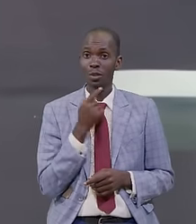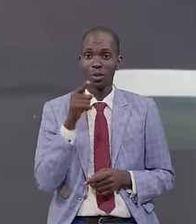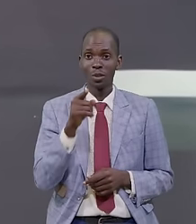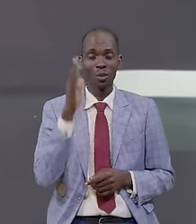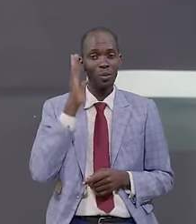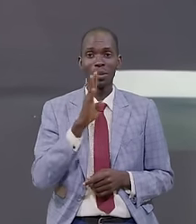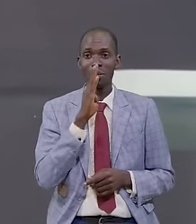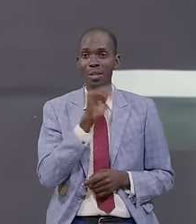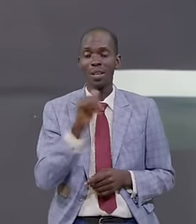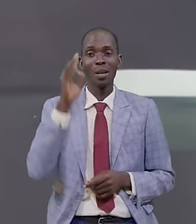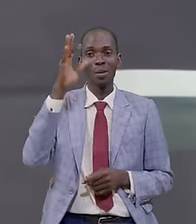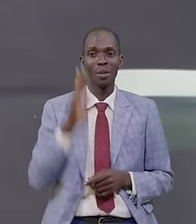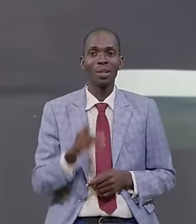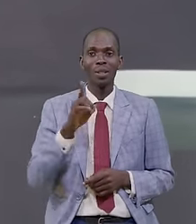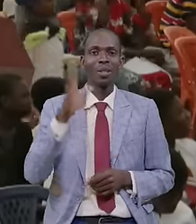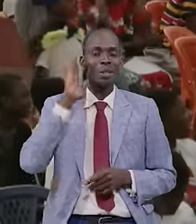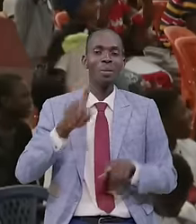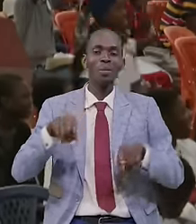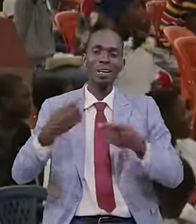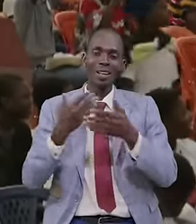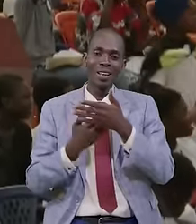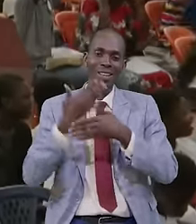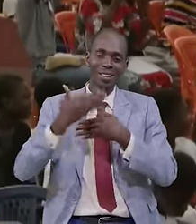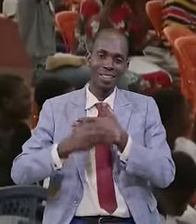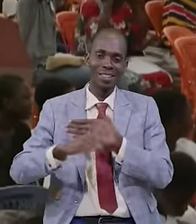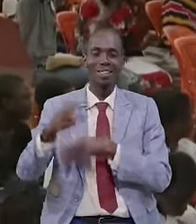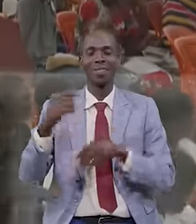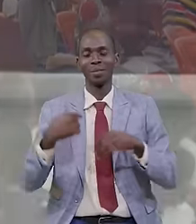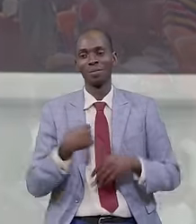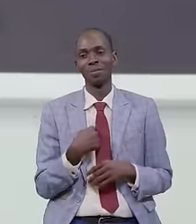pastor. You'll go beyond me. You know,